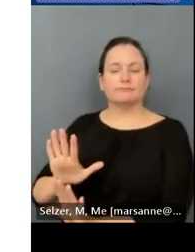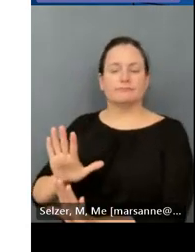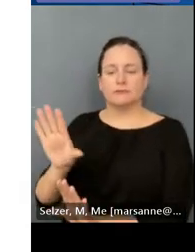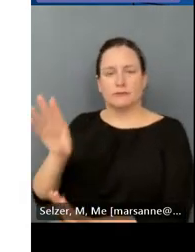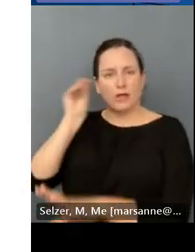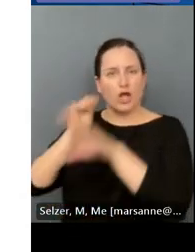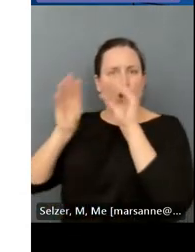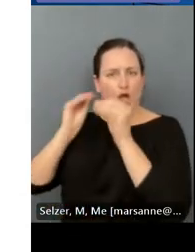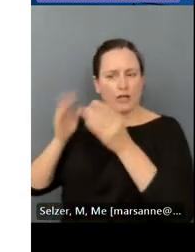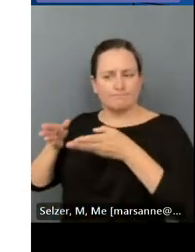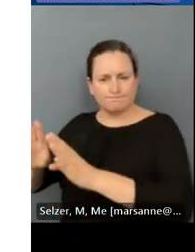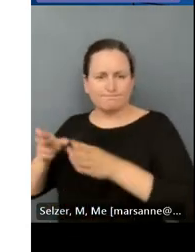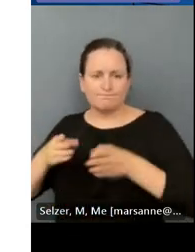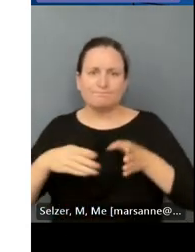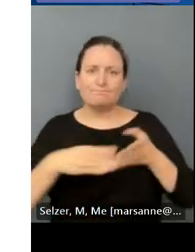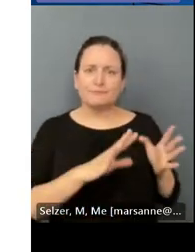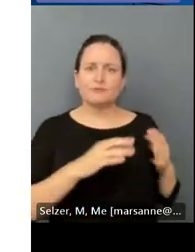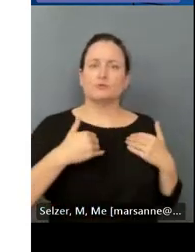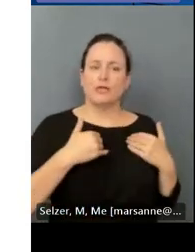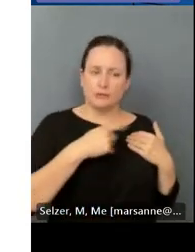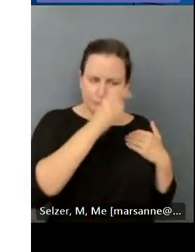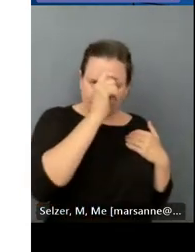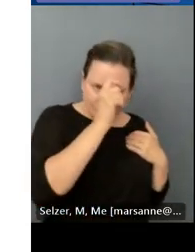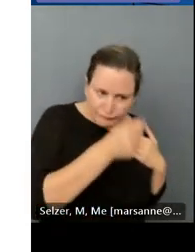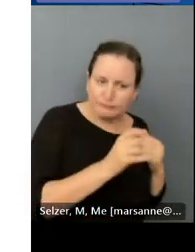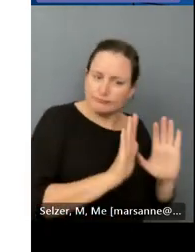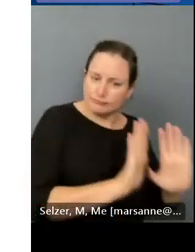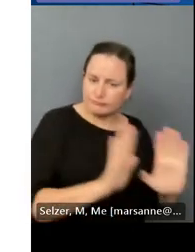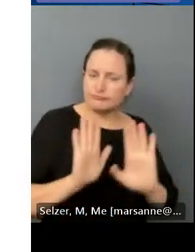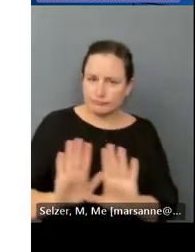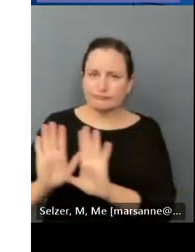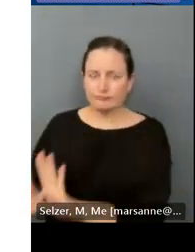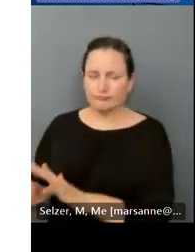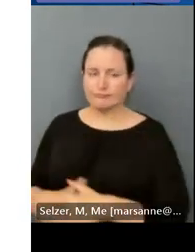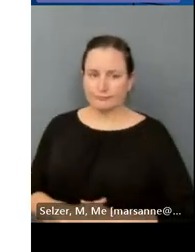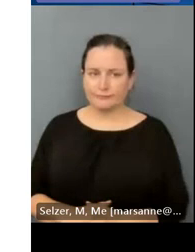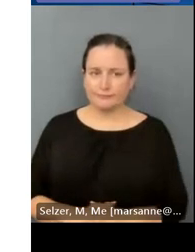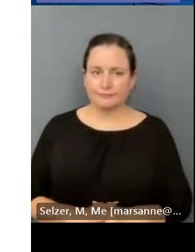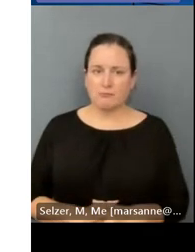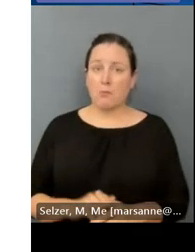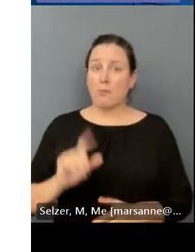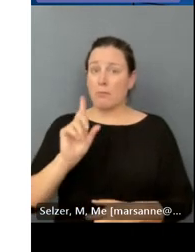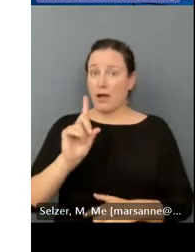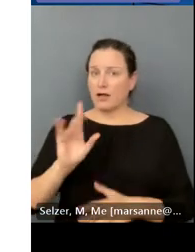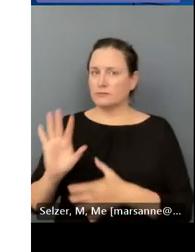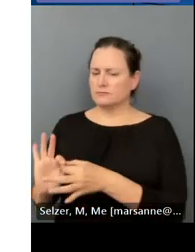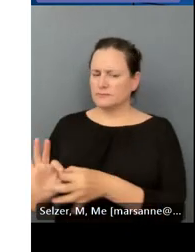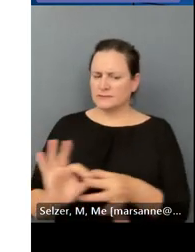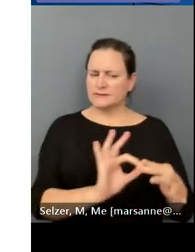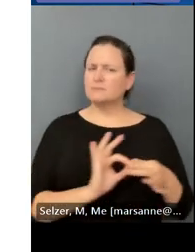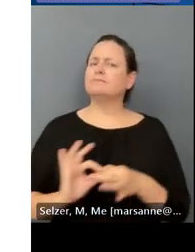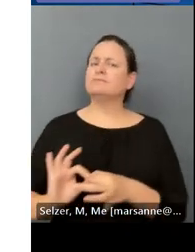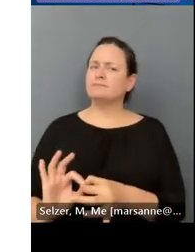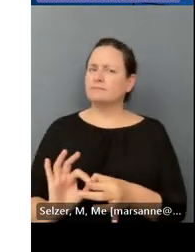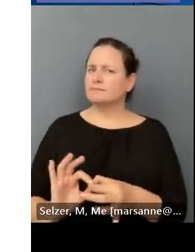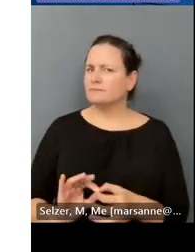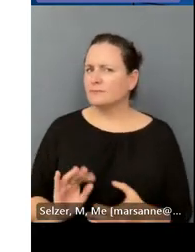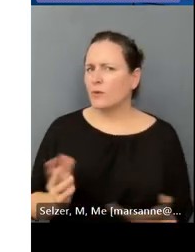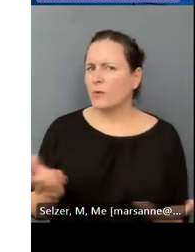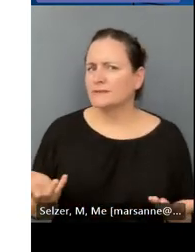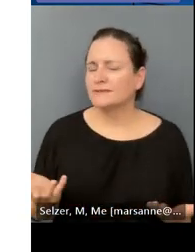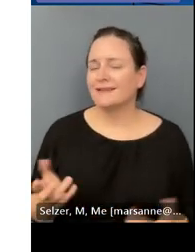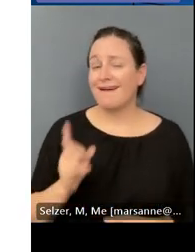What connects them? Basically, they share and have in common the interest and the learning of the Colombian sign language. It's just